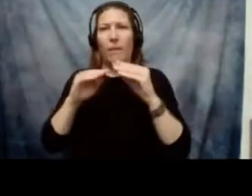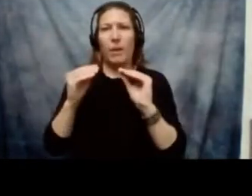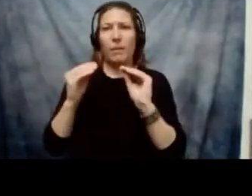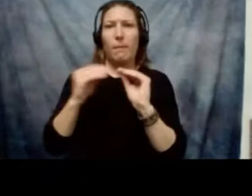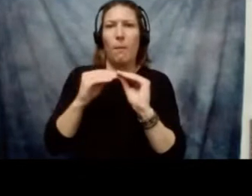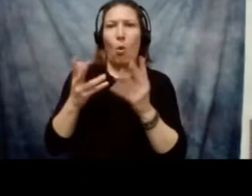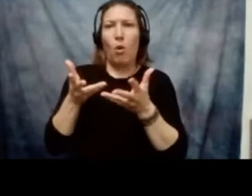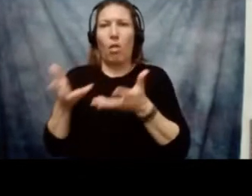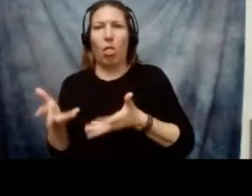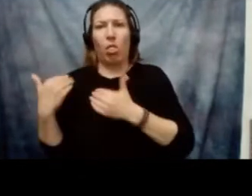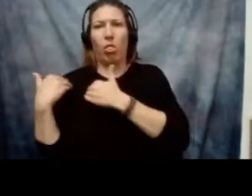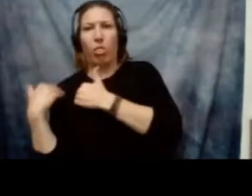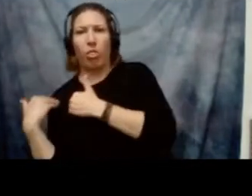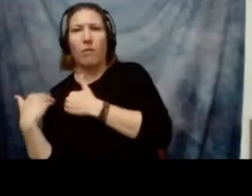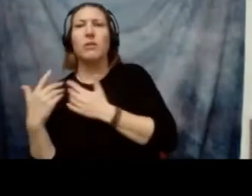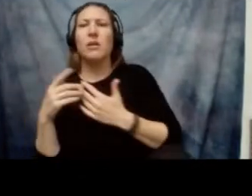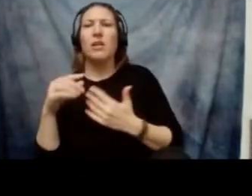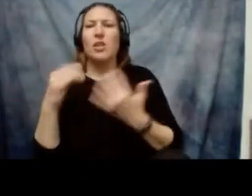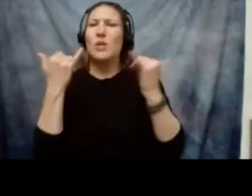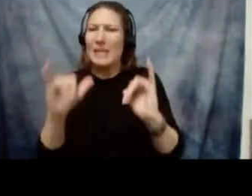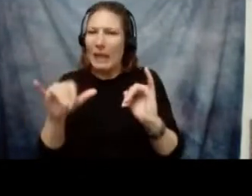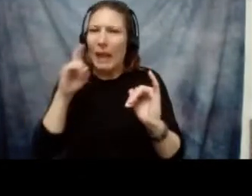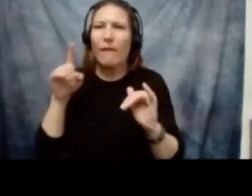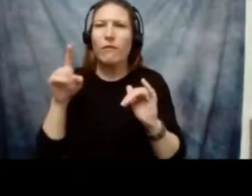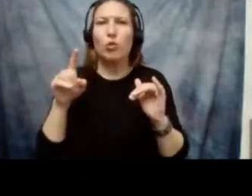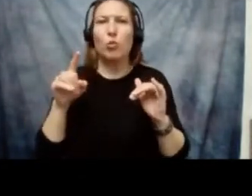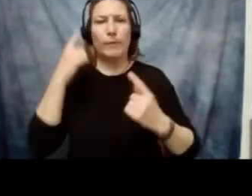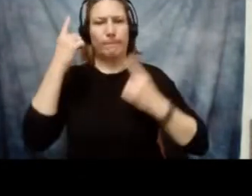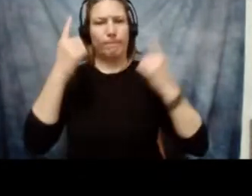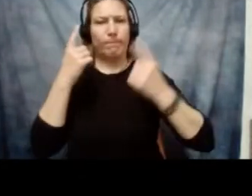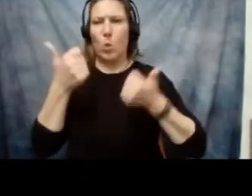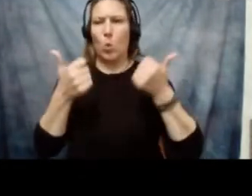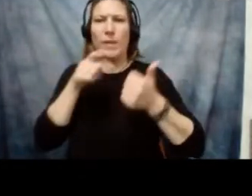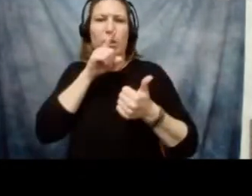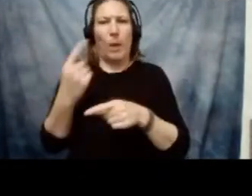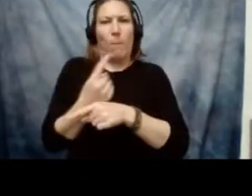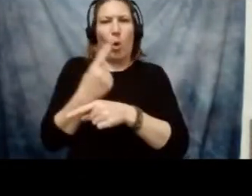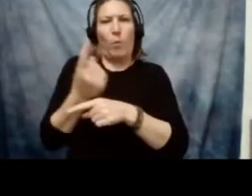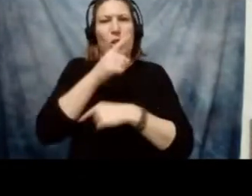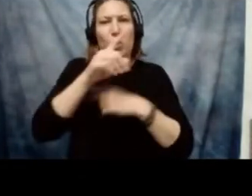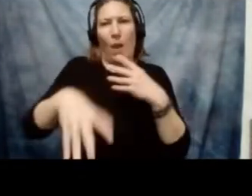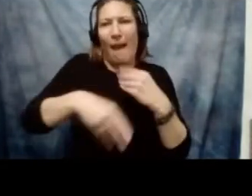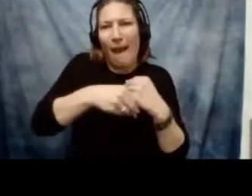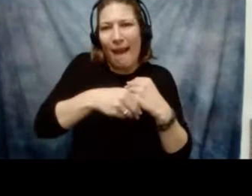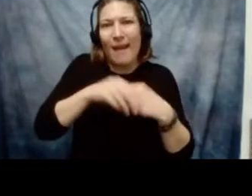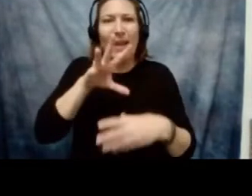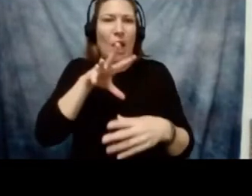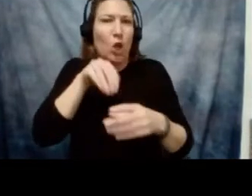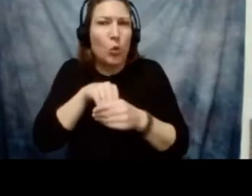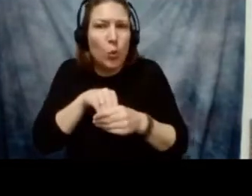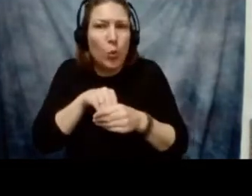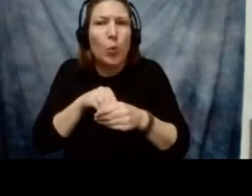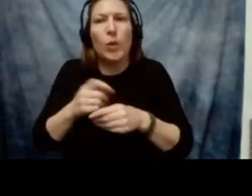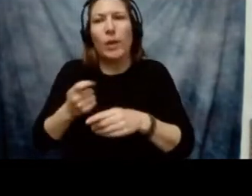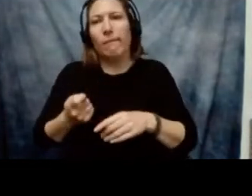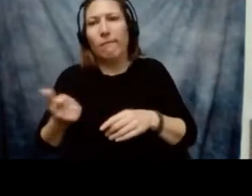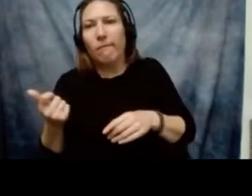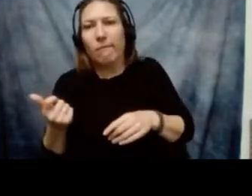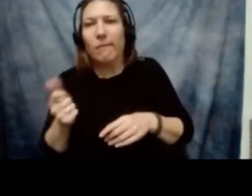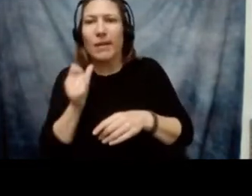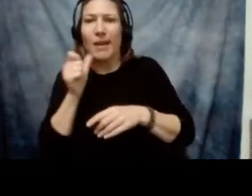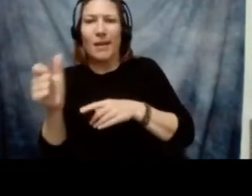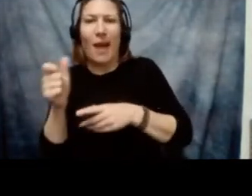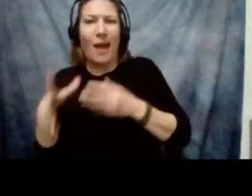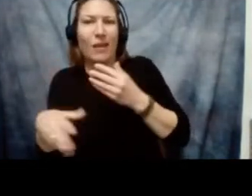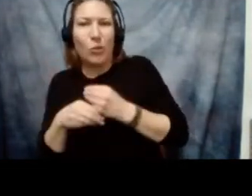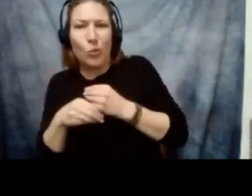what's appropriate to change or to include or not to include. Now, technically, how do you make one of these?